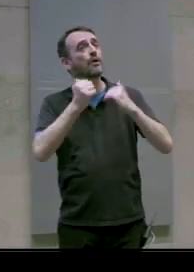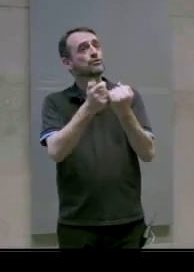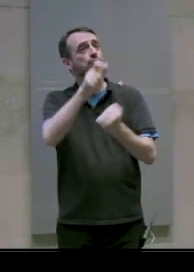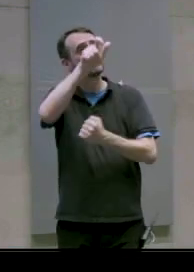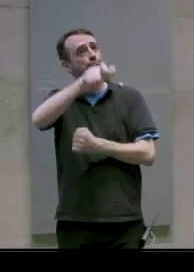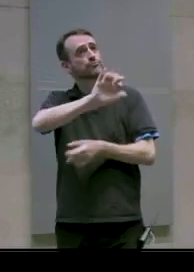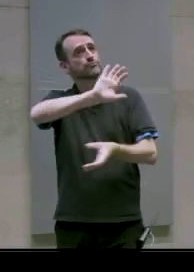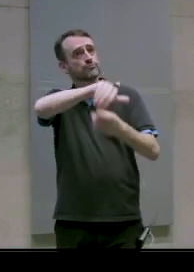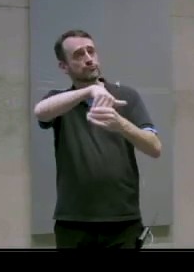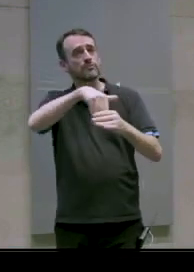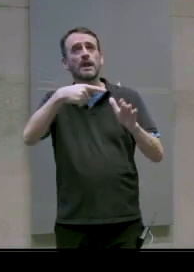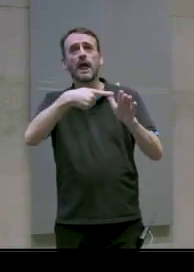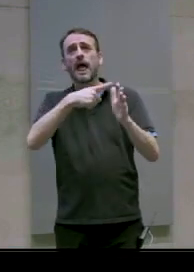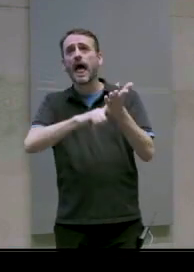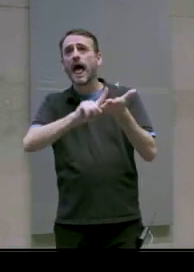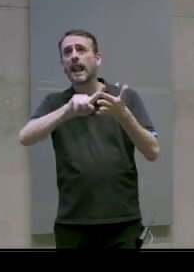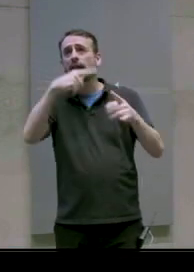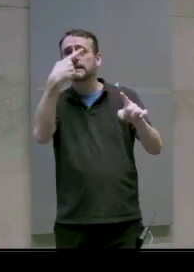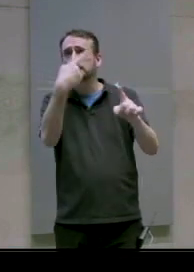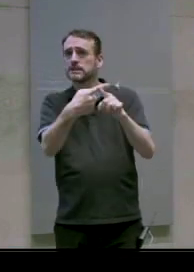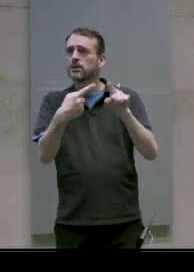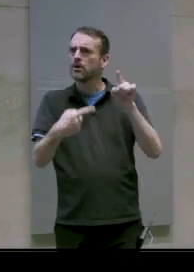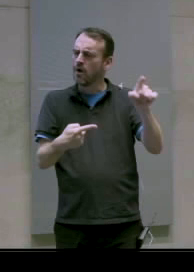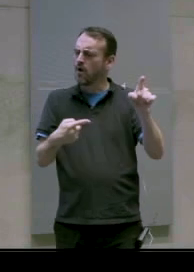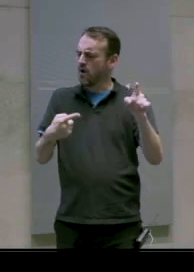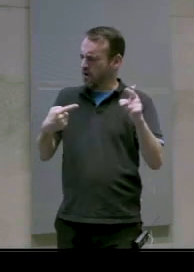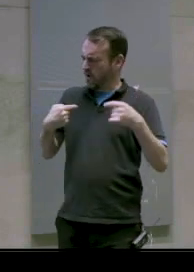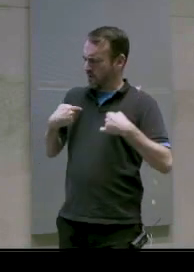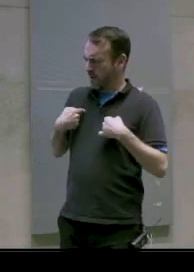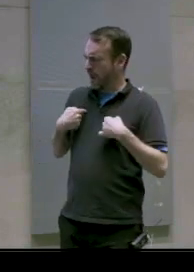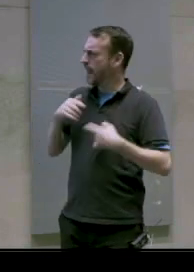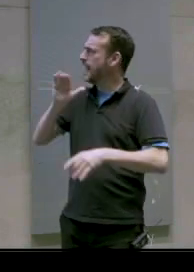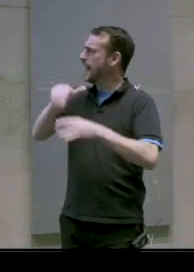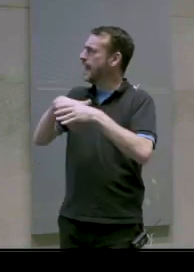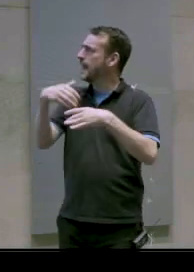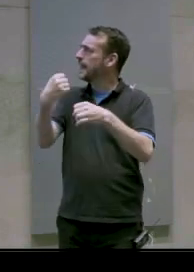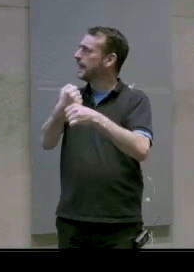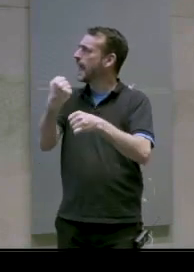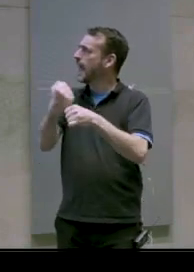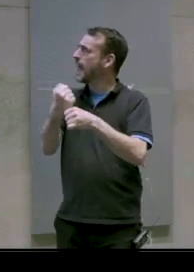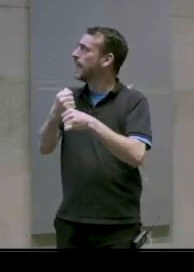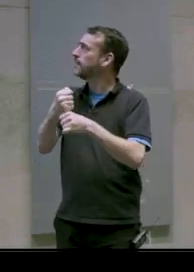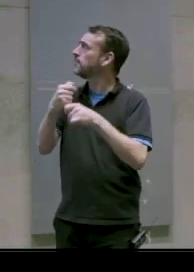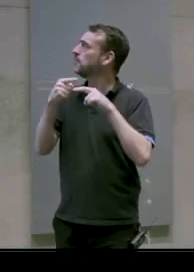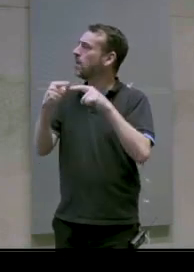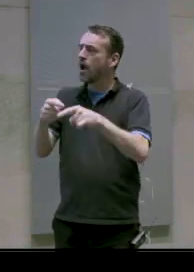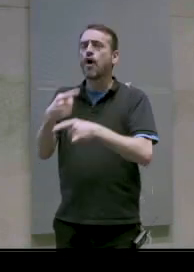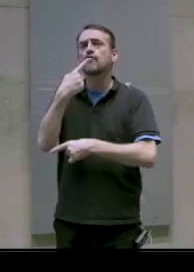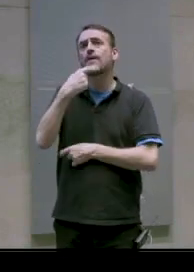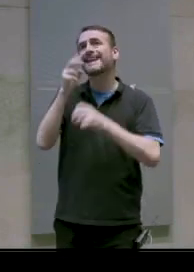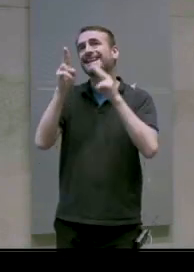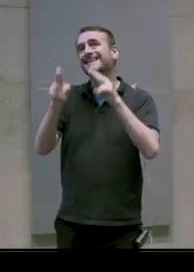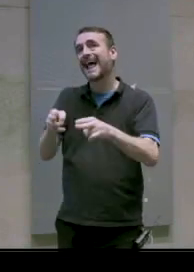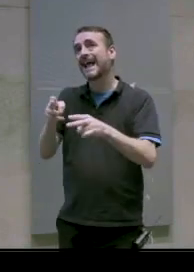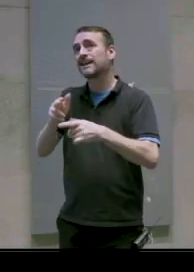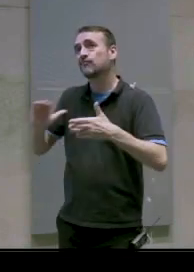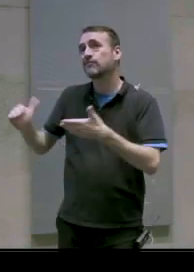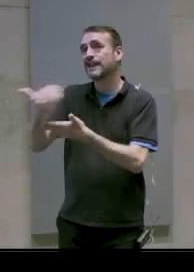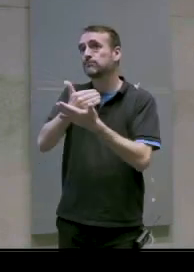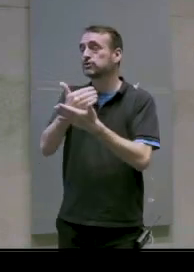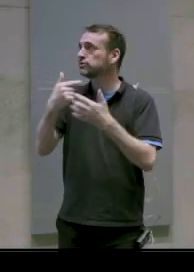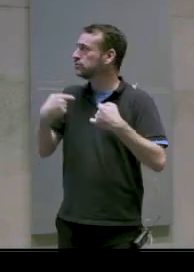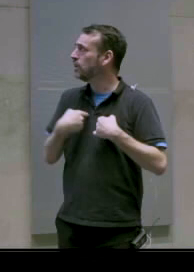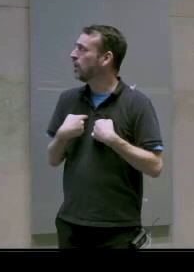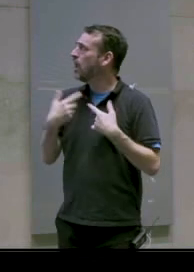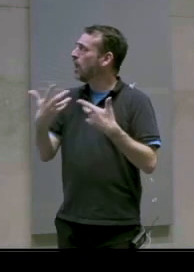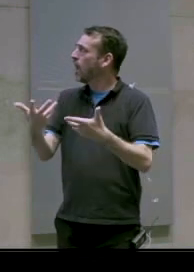Dead Redemption. Quote, "Something happens during Red Dead Redemption that is very bad for him. The story gave me a strong shock because I